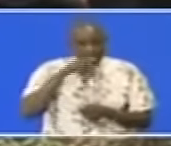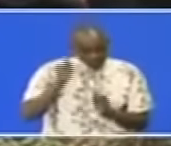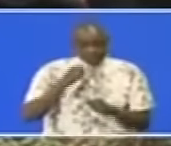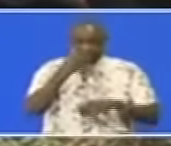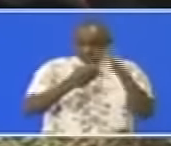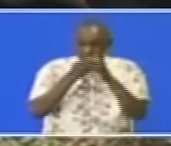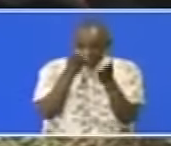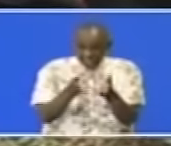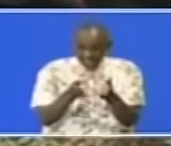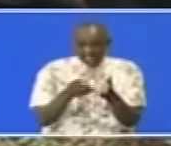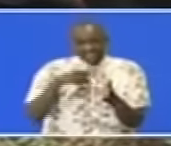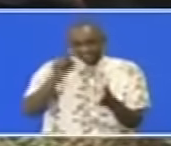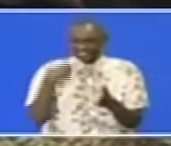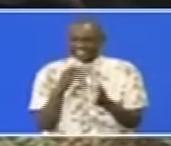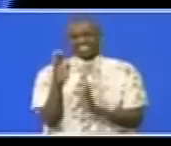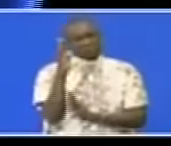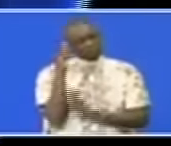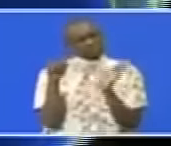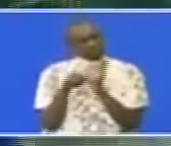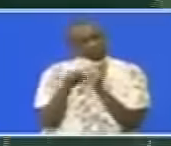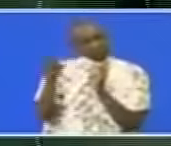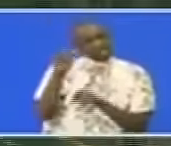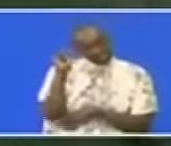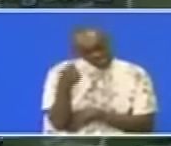route, citing unfavorable security conditions in Kenya,